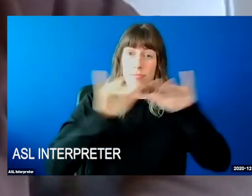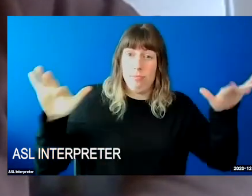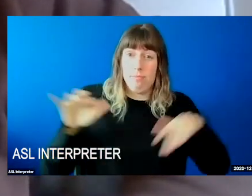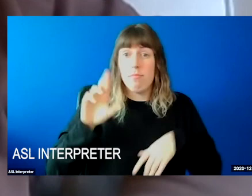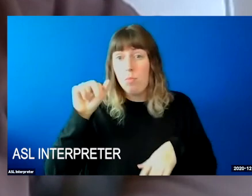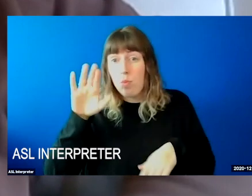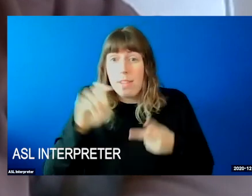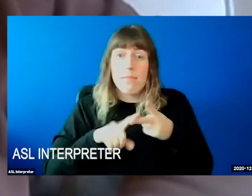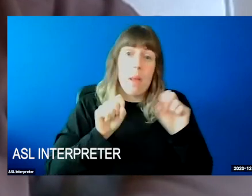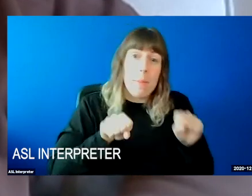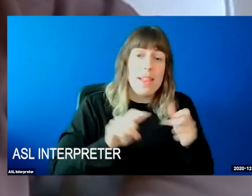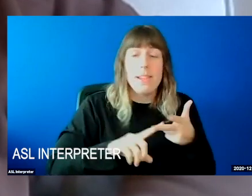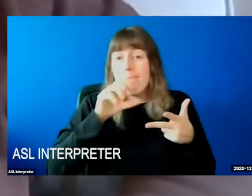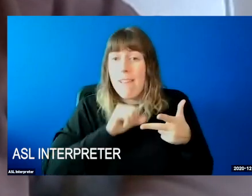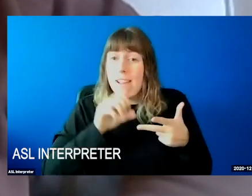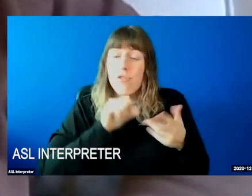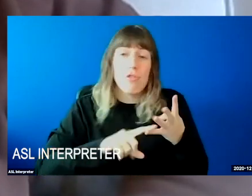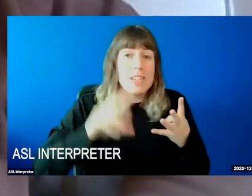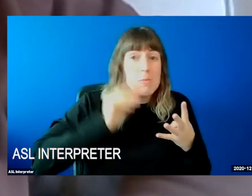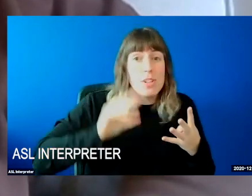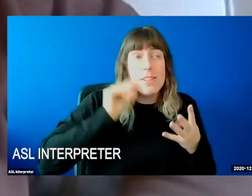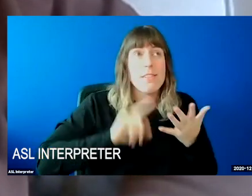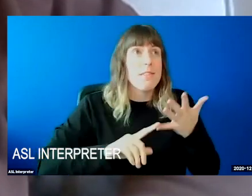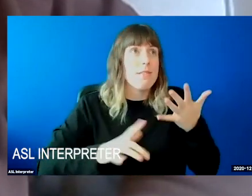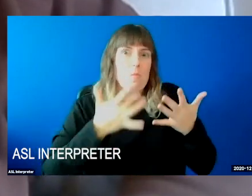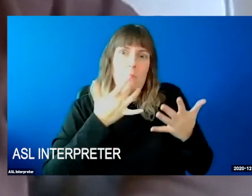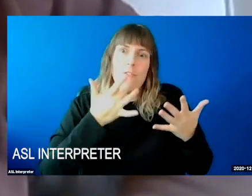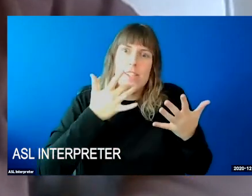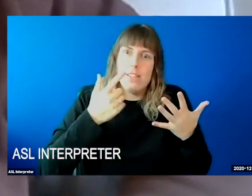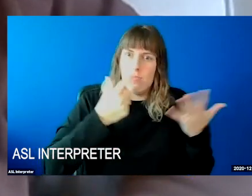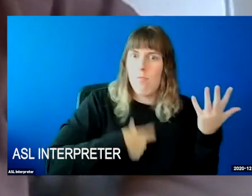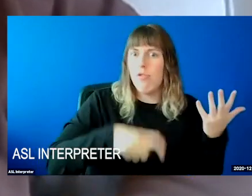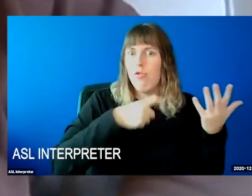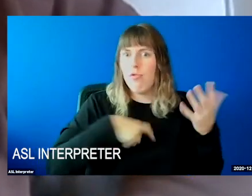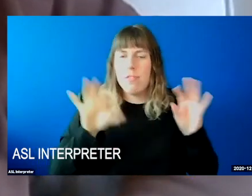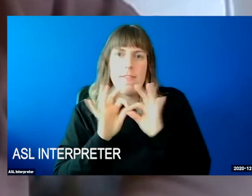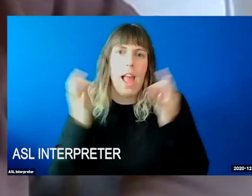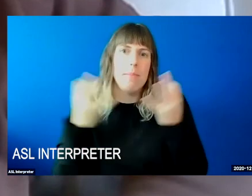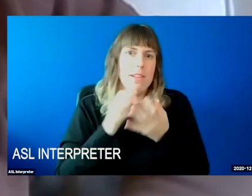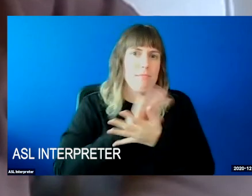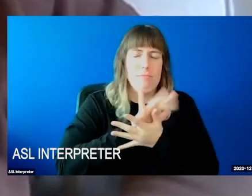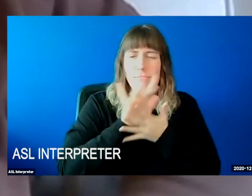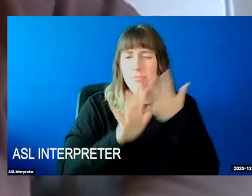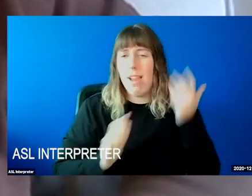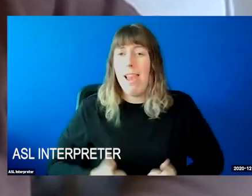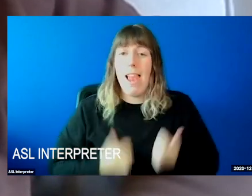May those be of race, ability, age, experience,